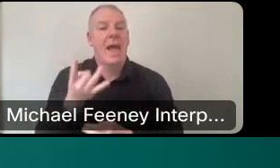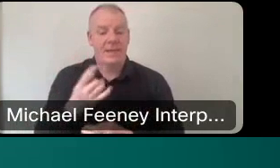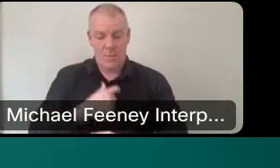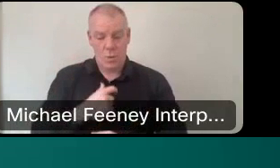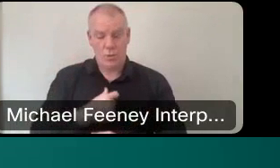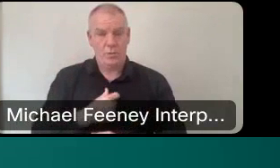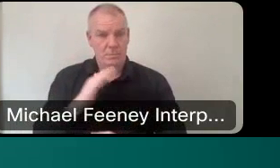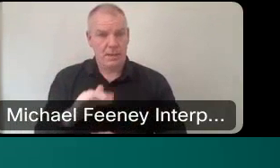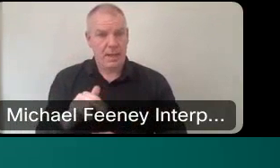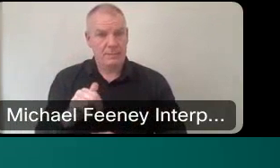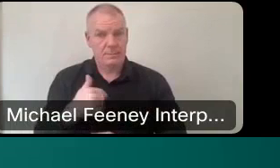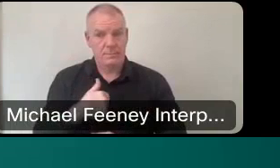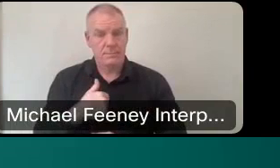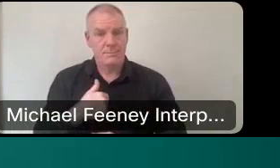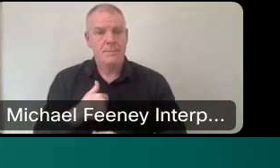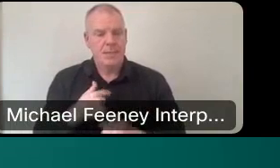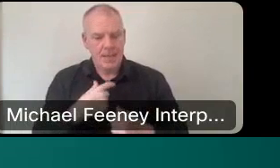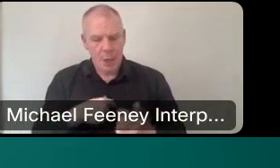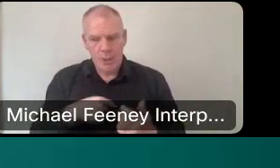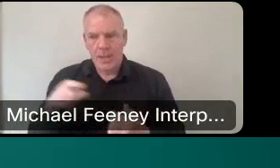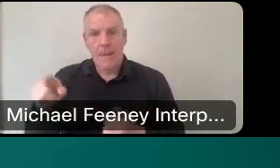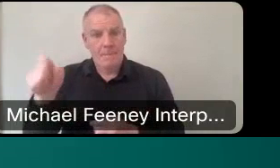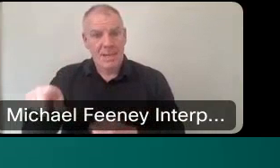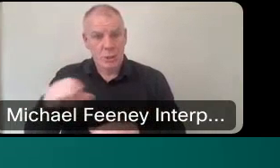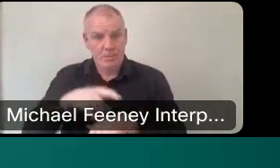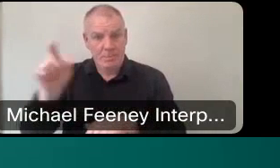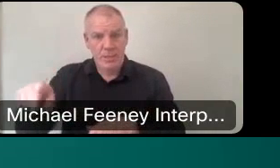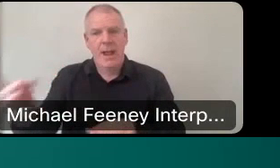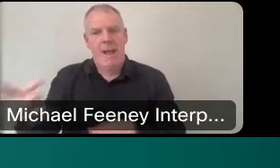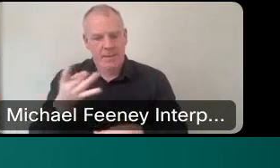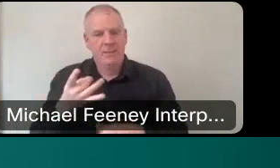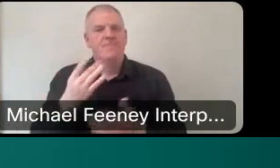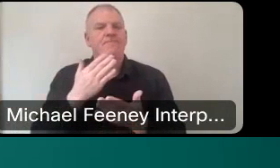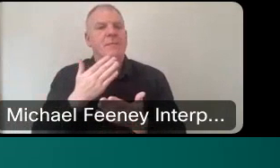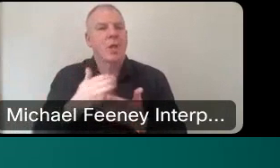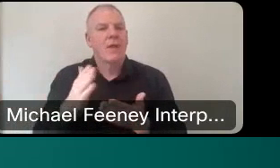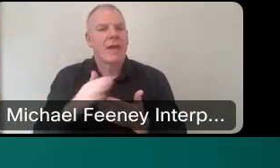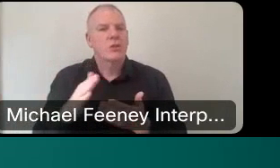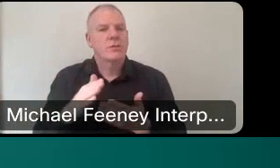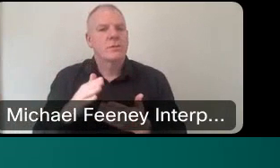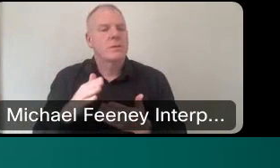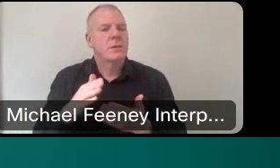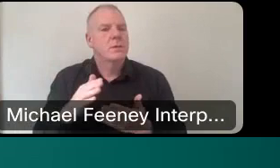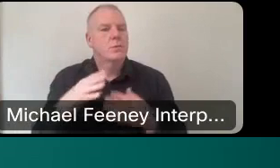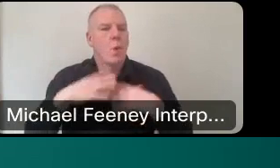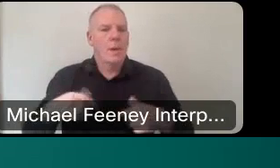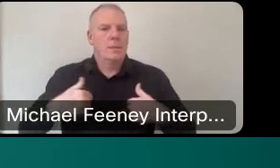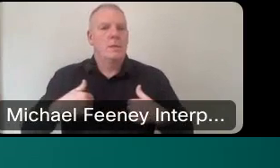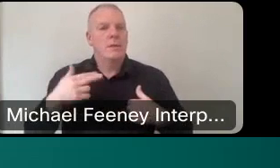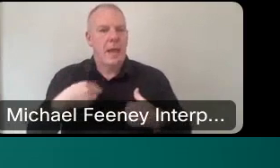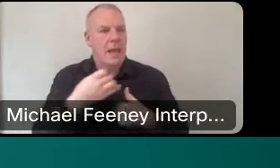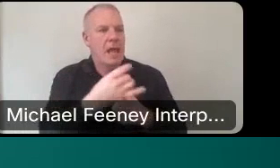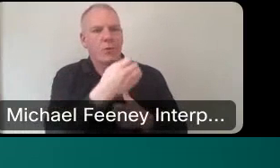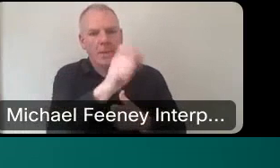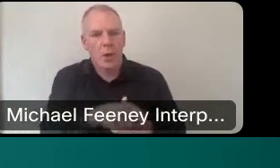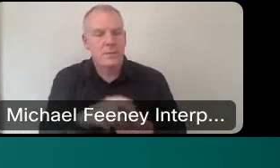person, and the patient or relevant person may request that the clarification is made other than in person. So again, it could be a phone